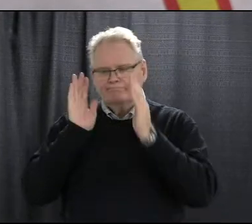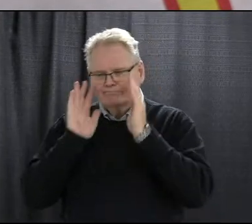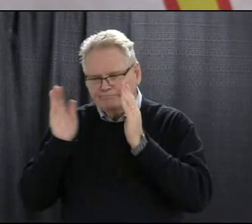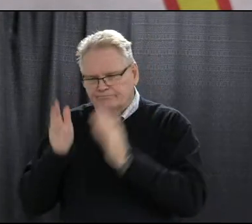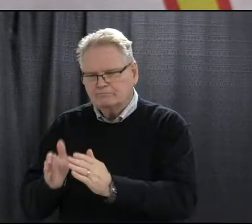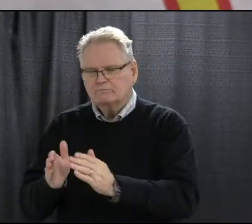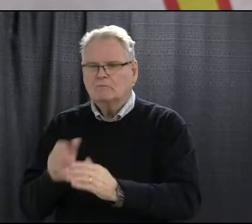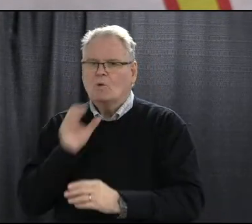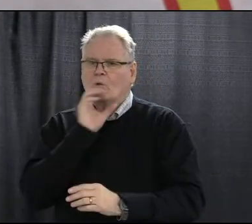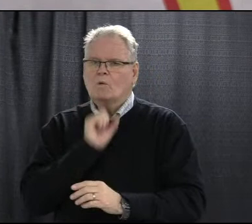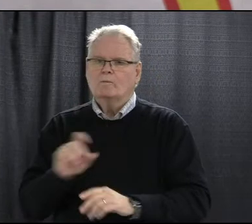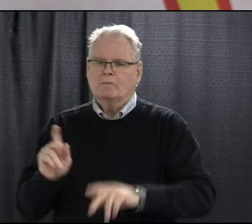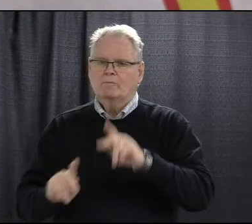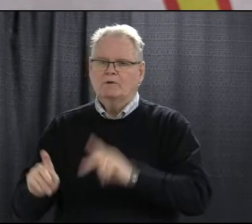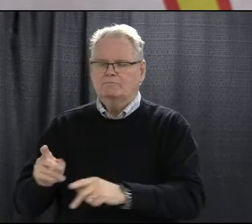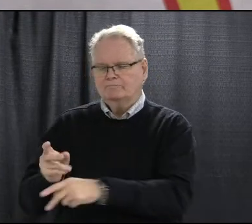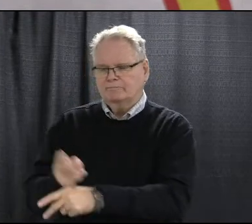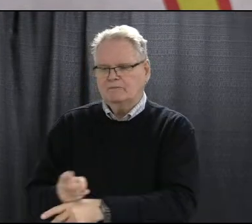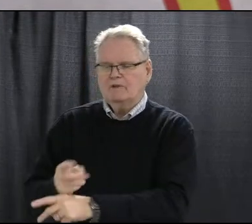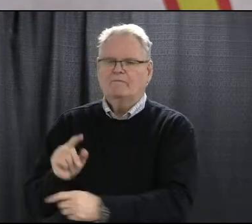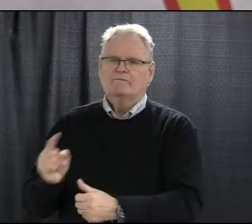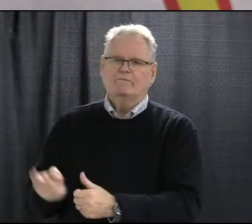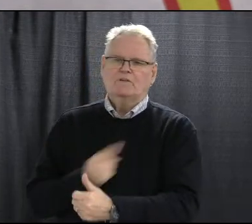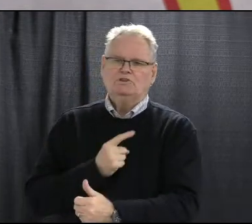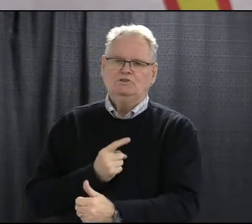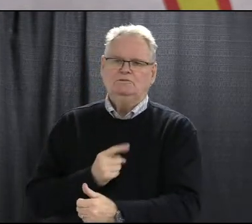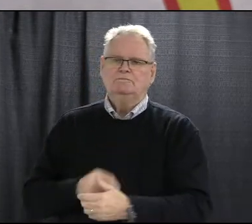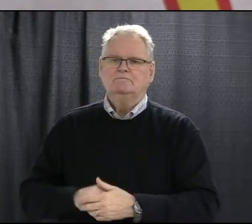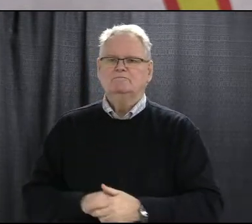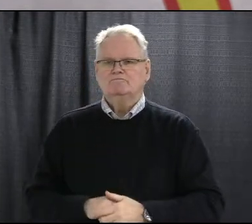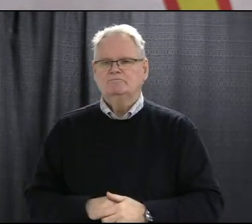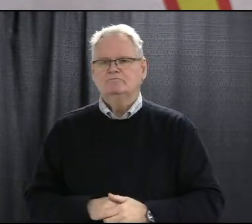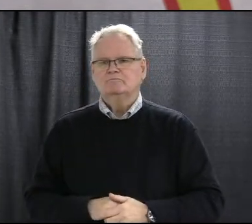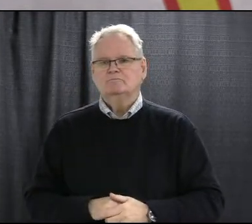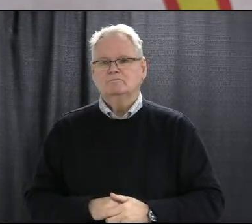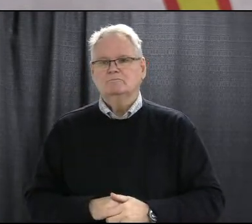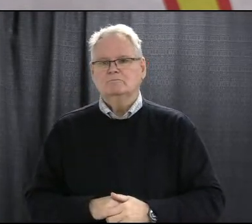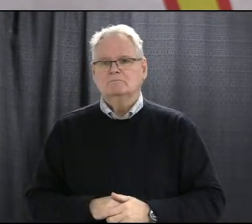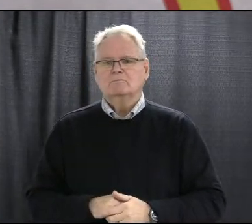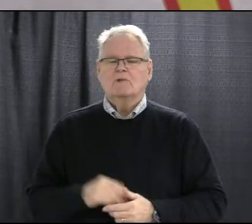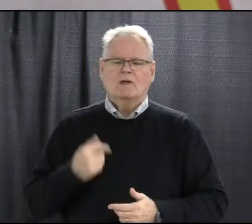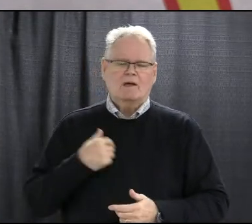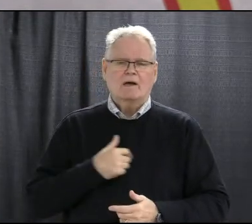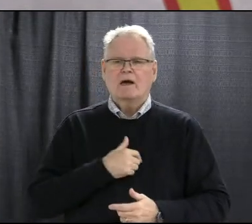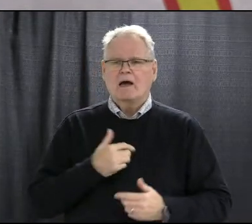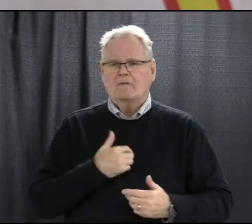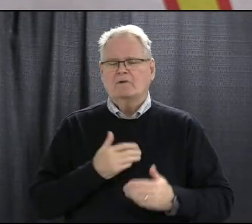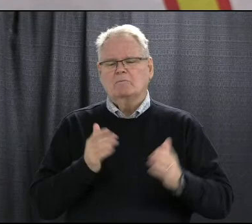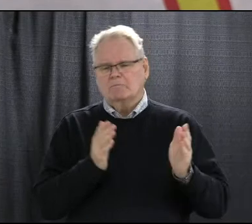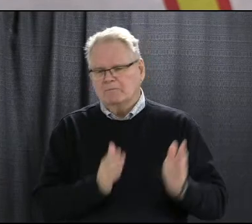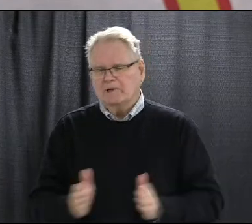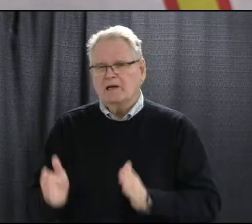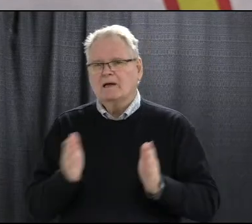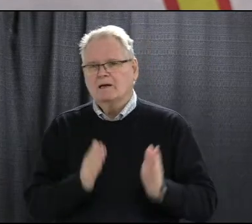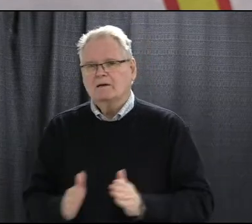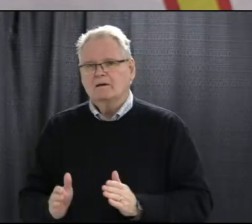healthcare system. You know, so it is really a plan, and it's based on the Health